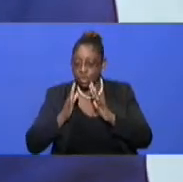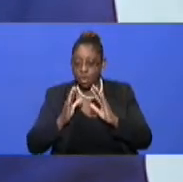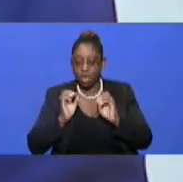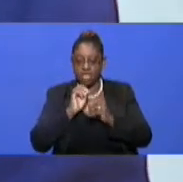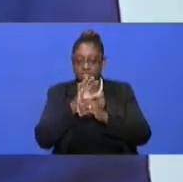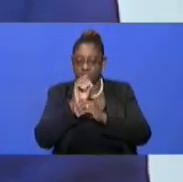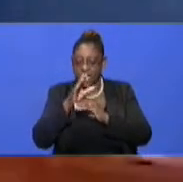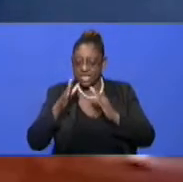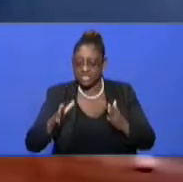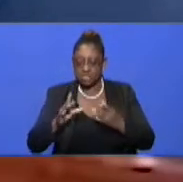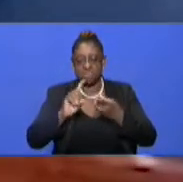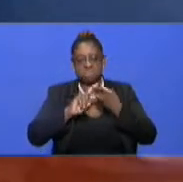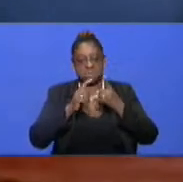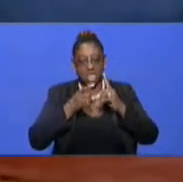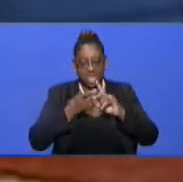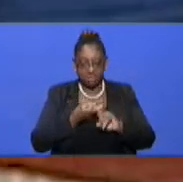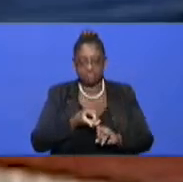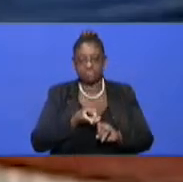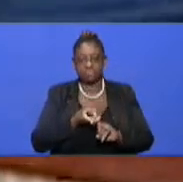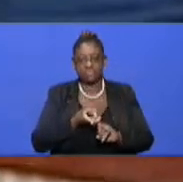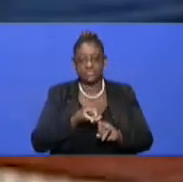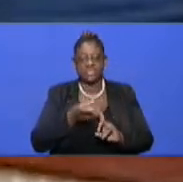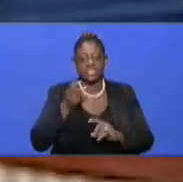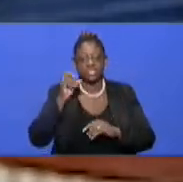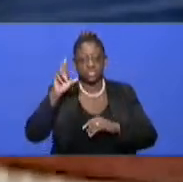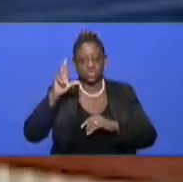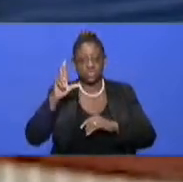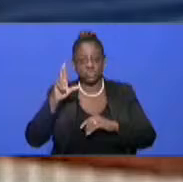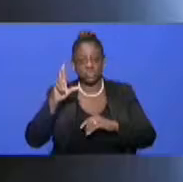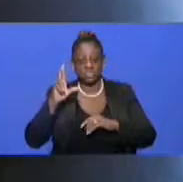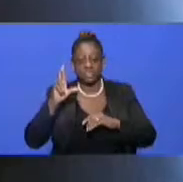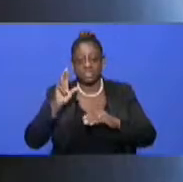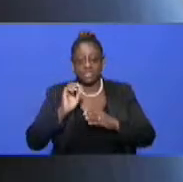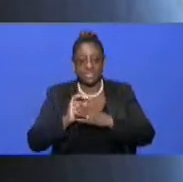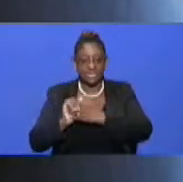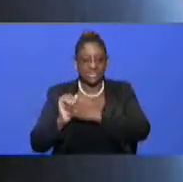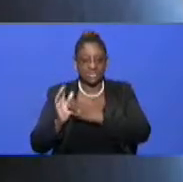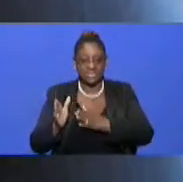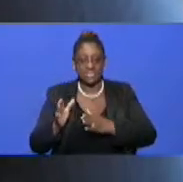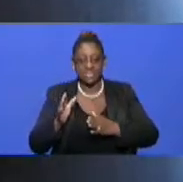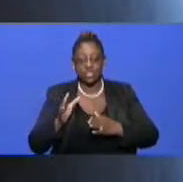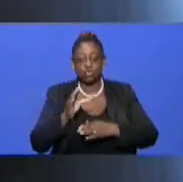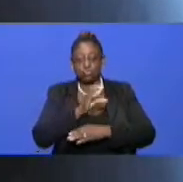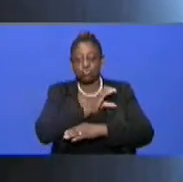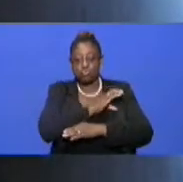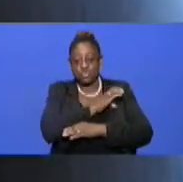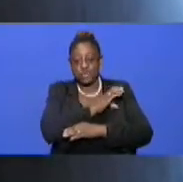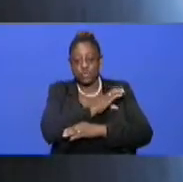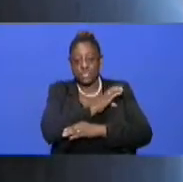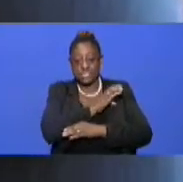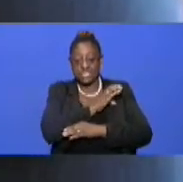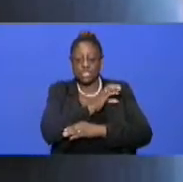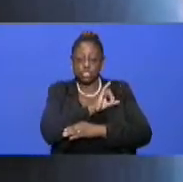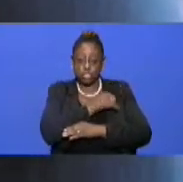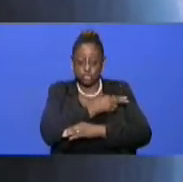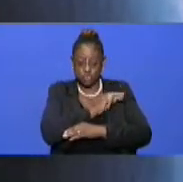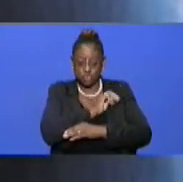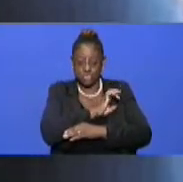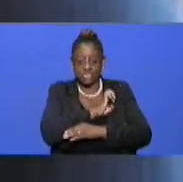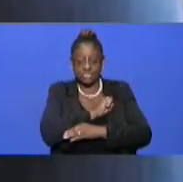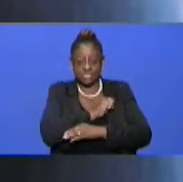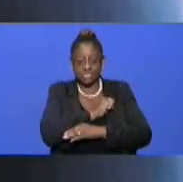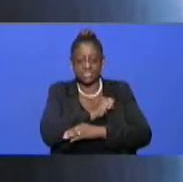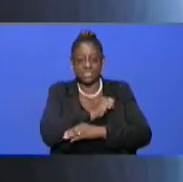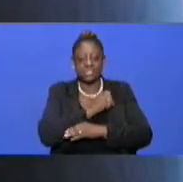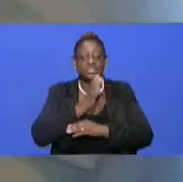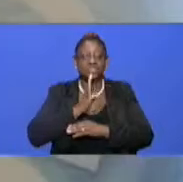advisor, and a friend. Senior producer Quincy Jones recalling the years spent together before transitioning from the Northern Service. When I